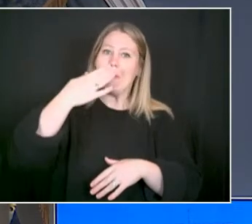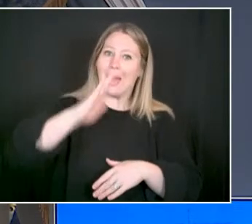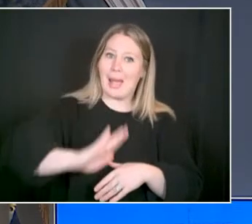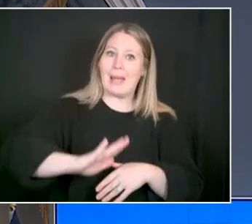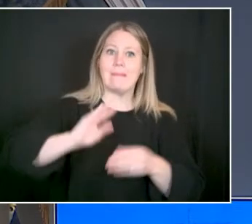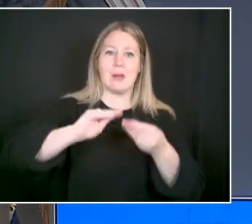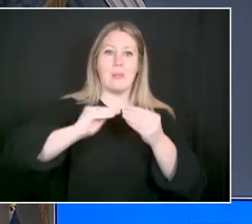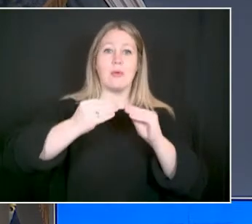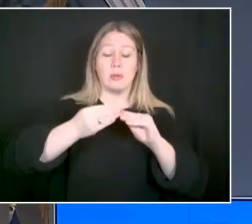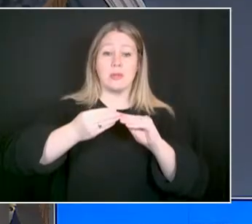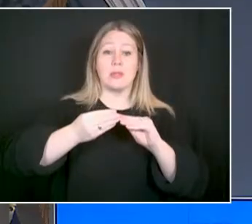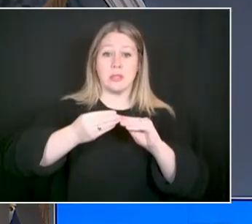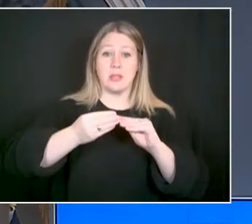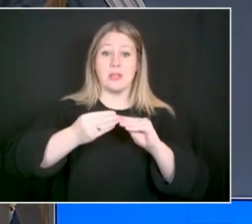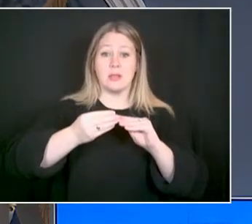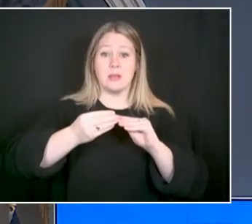from